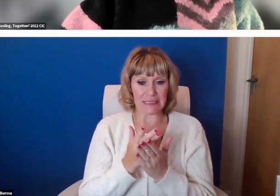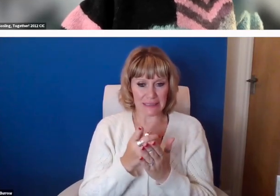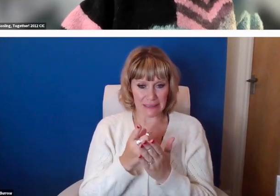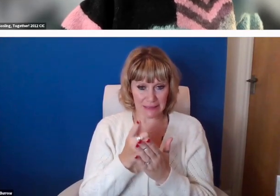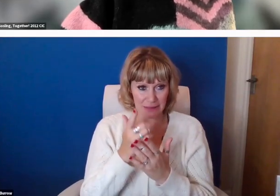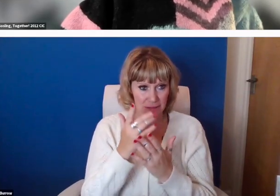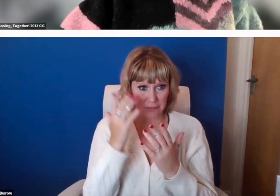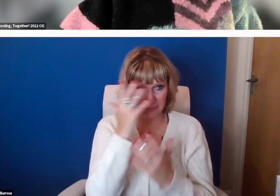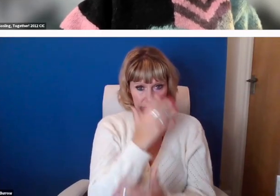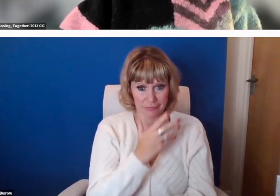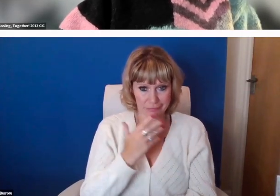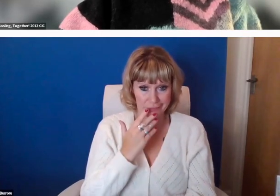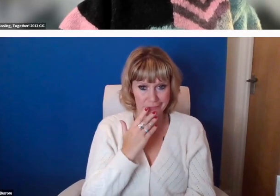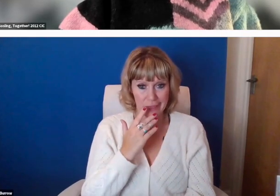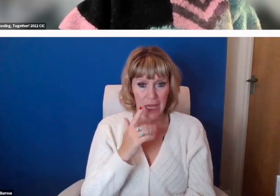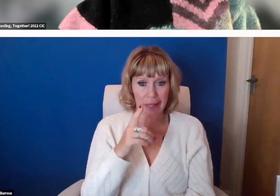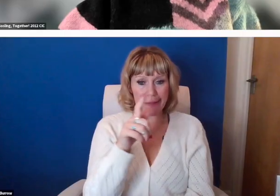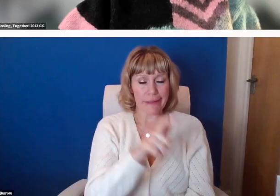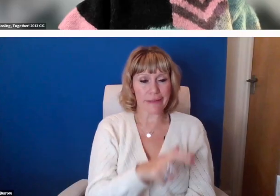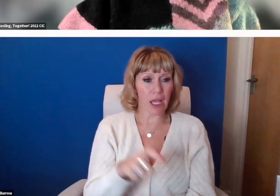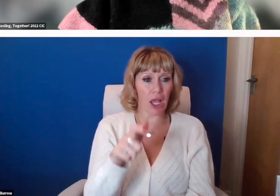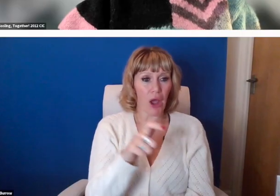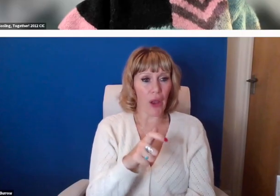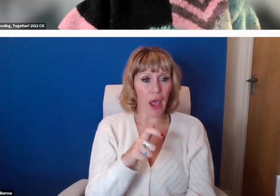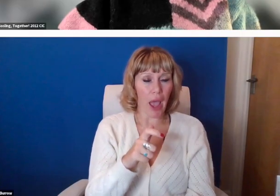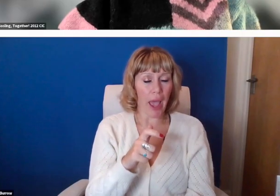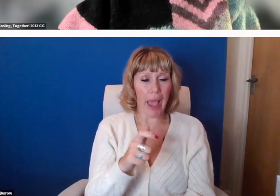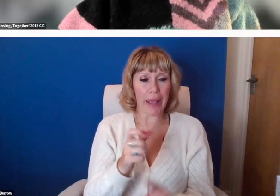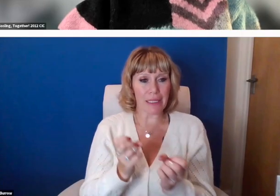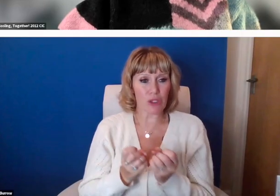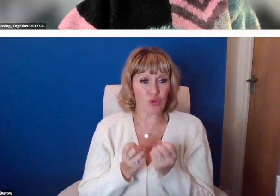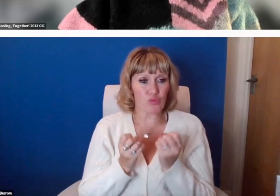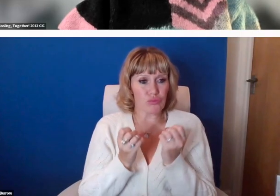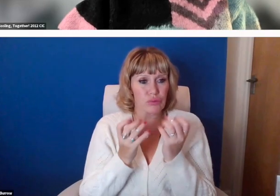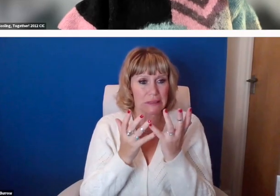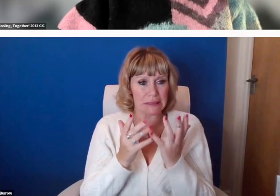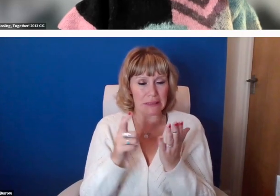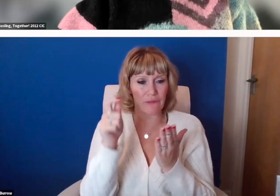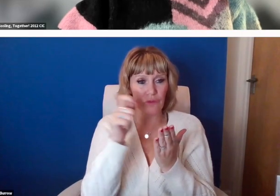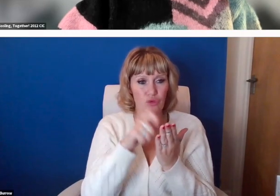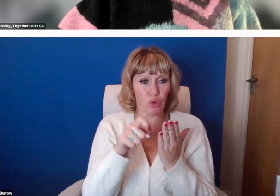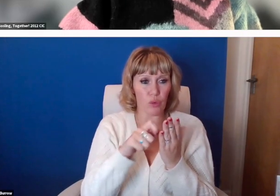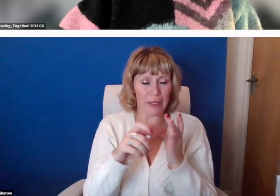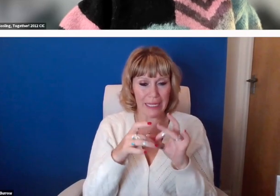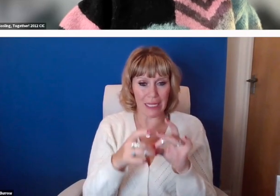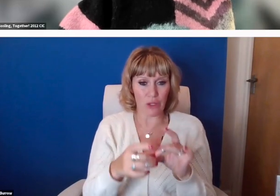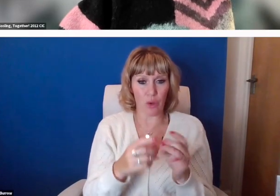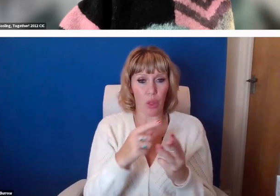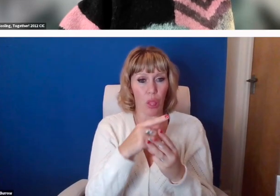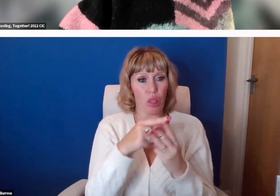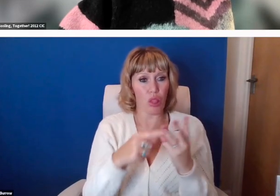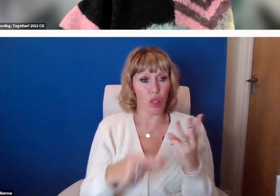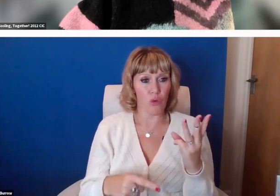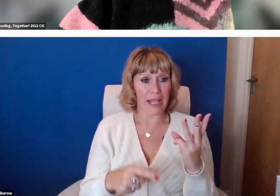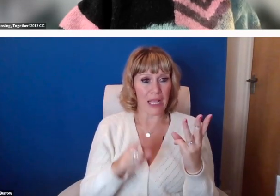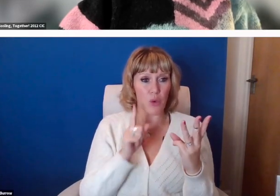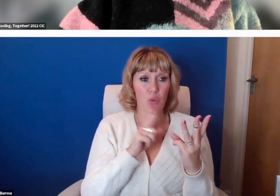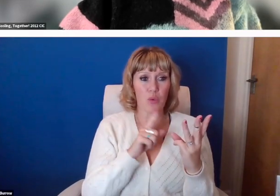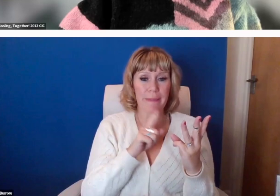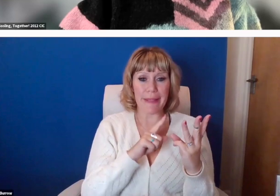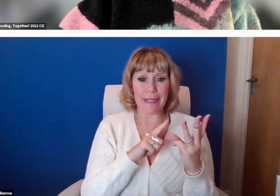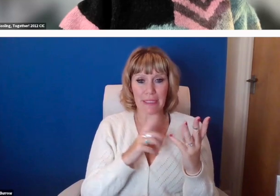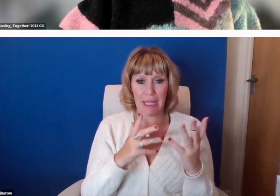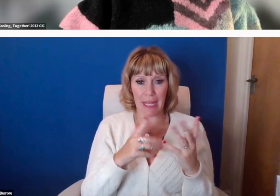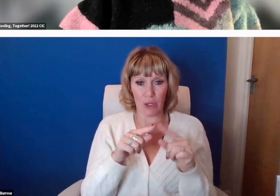and coloured pastel expressive drawing of 3 women in a room The central figure is a woman reading a book.